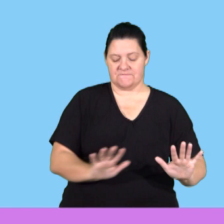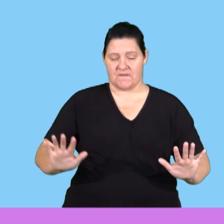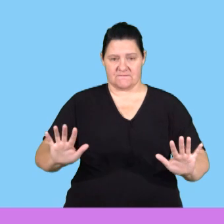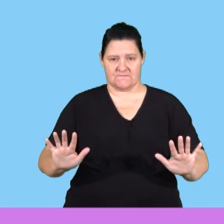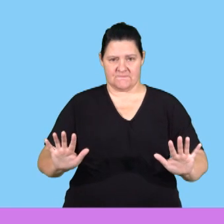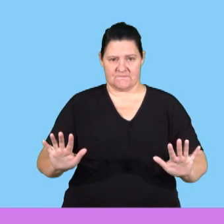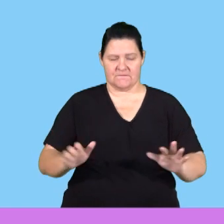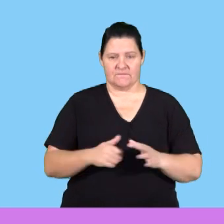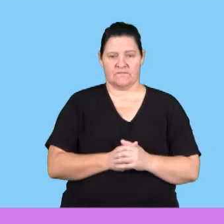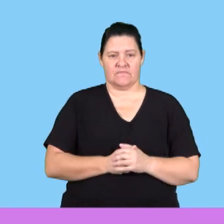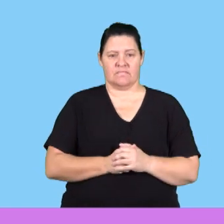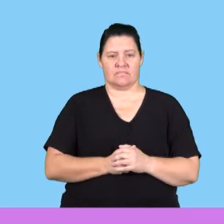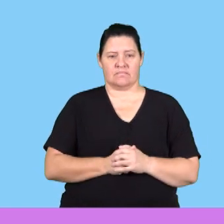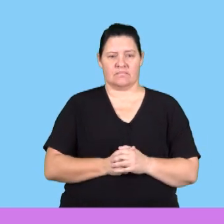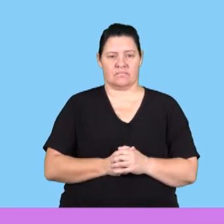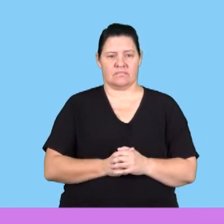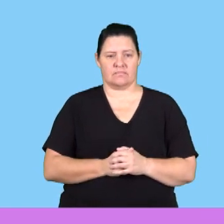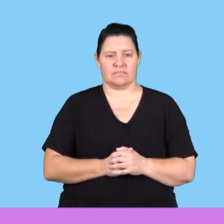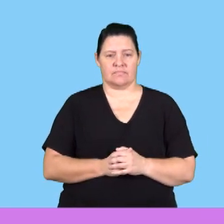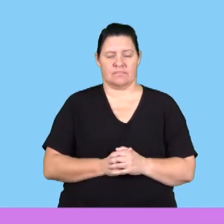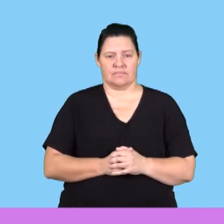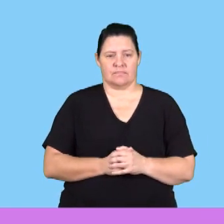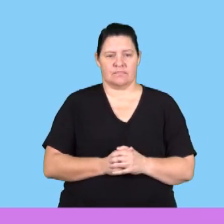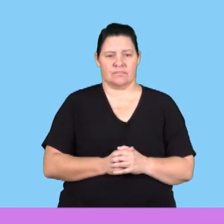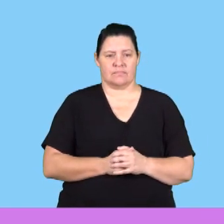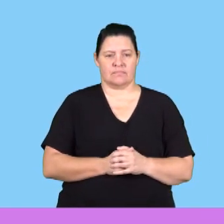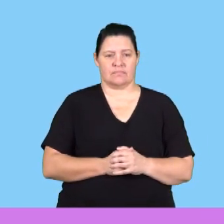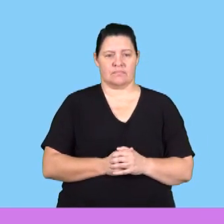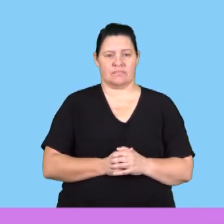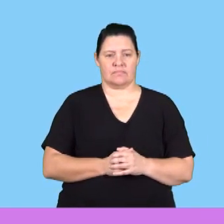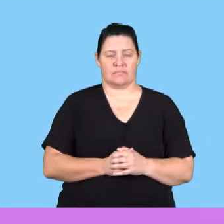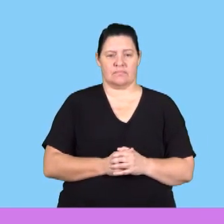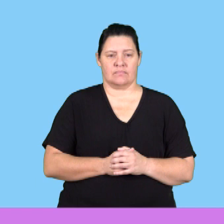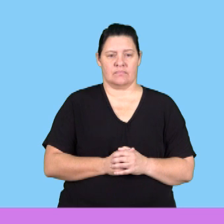2 equal parts. So meaning 1, 2, 3, 4, 5.